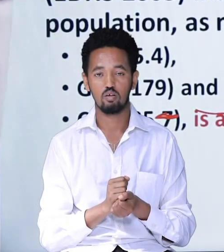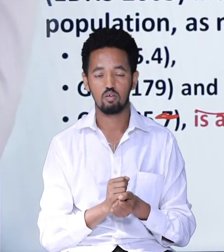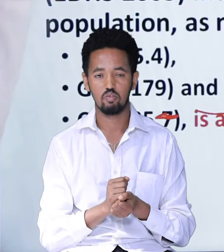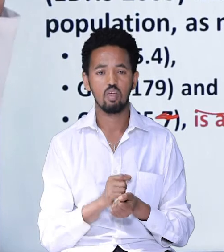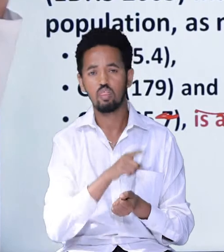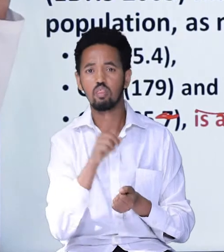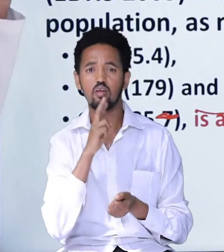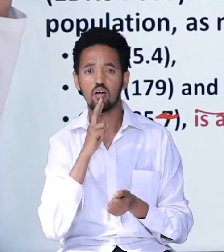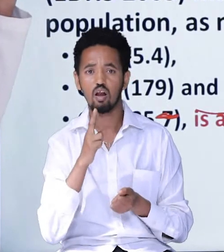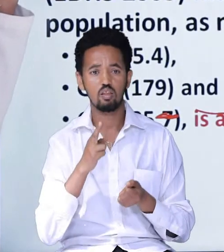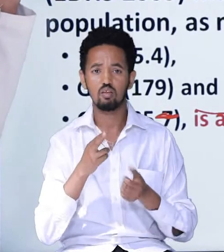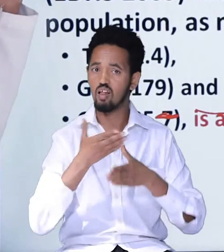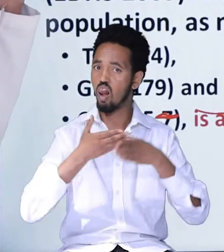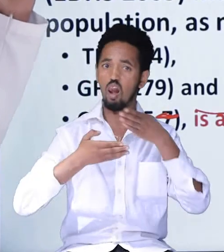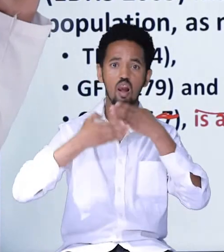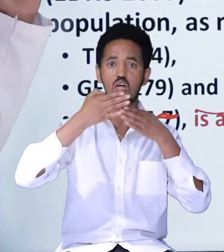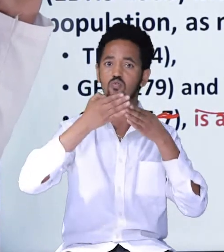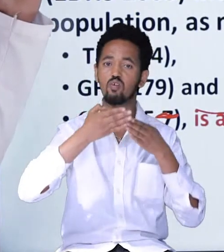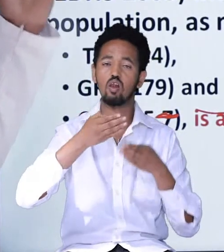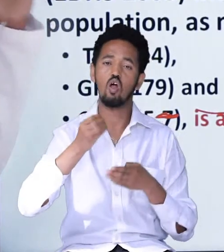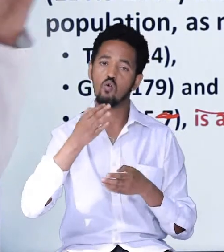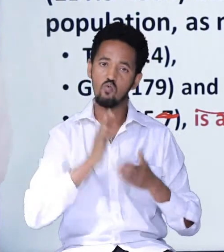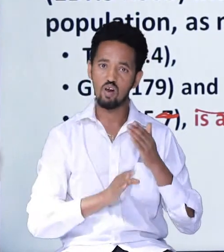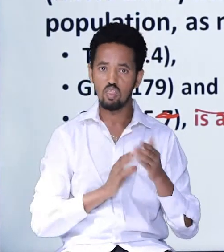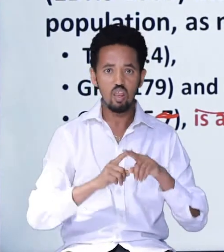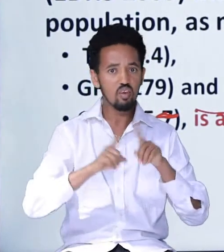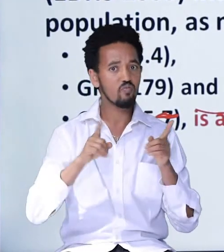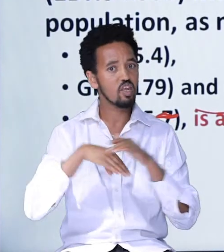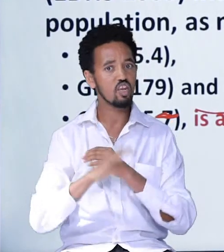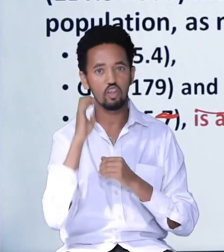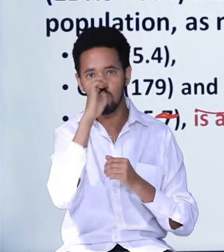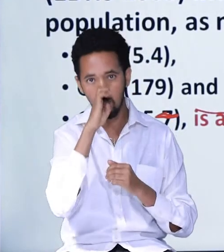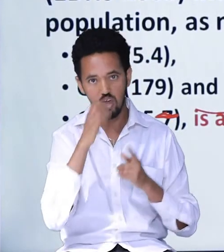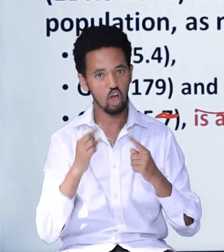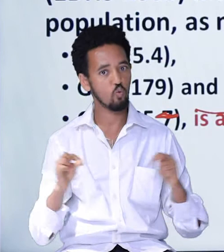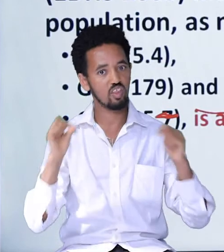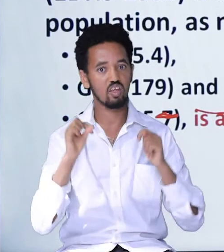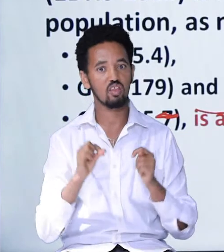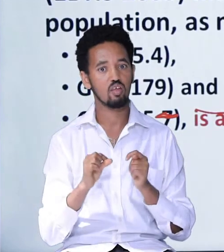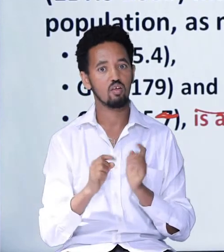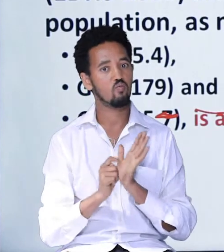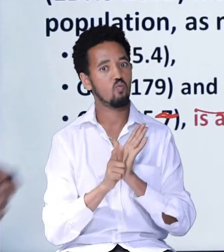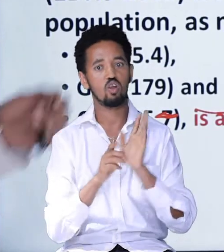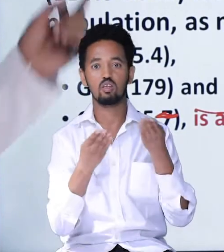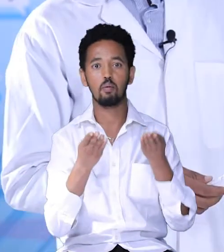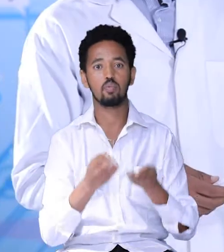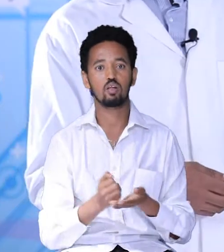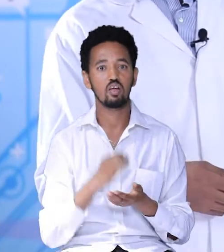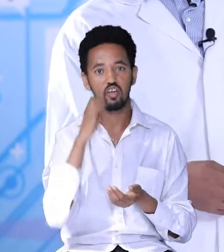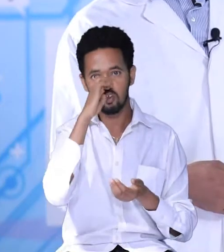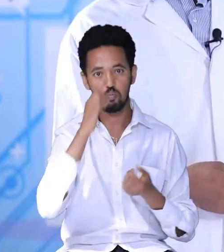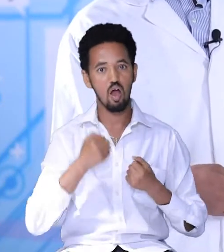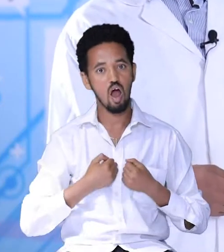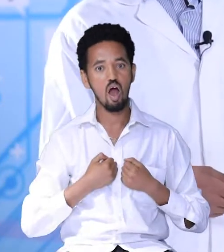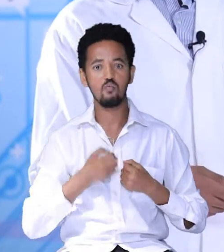There are a level of fertility differences in Ethiopian context. For example, Ethiopia has a